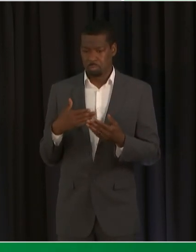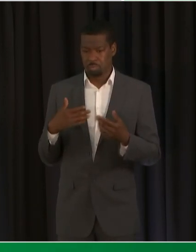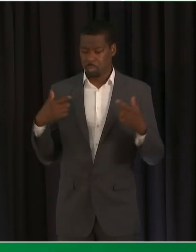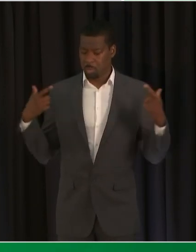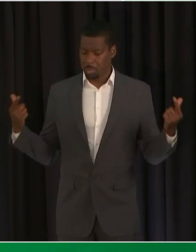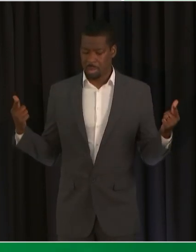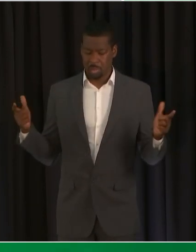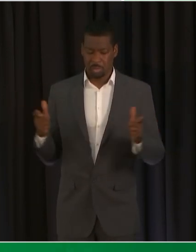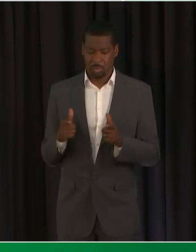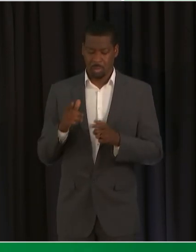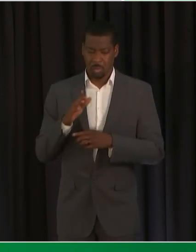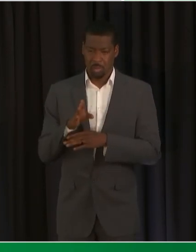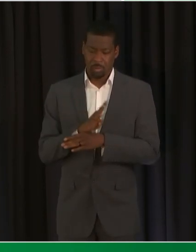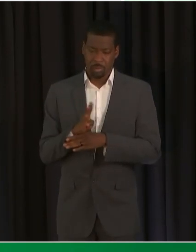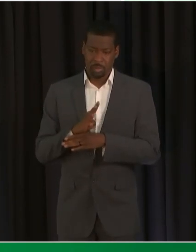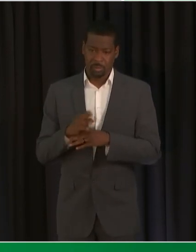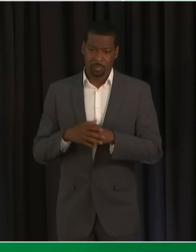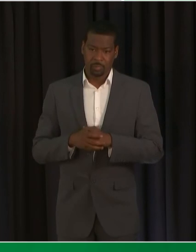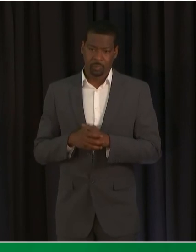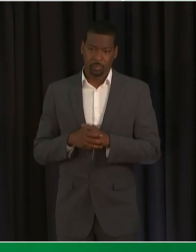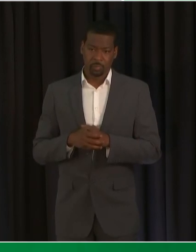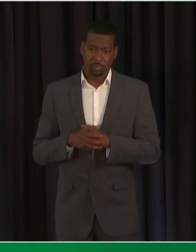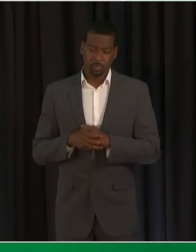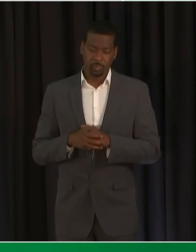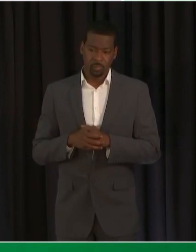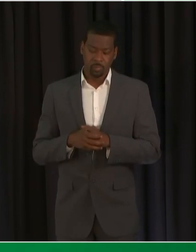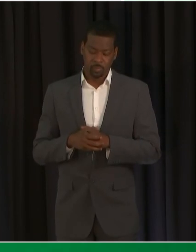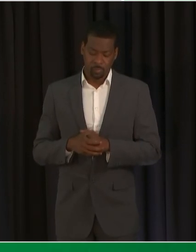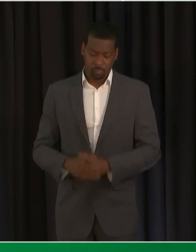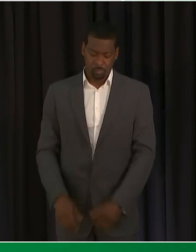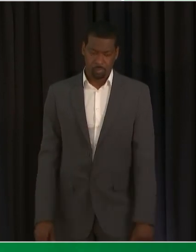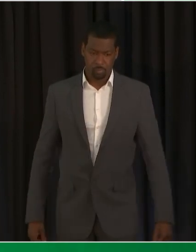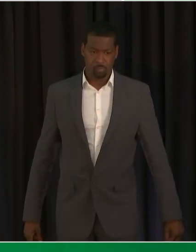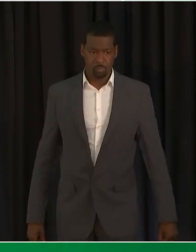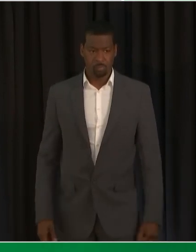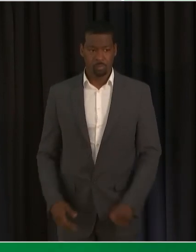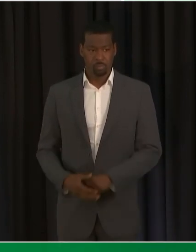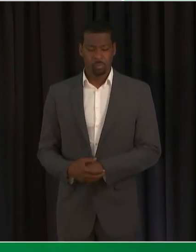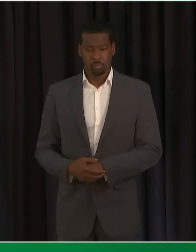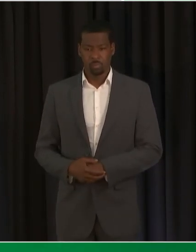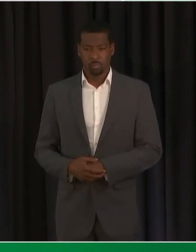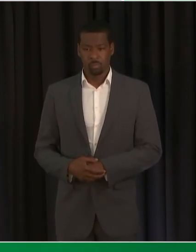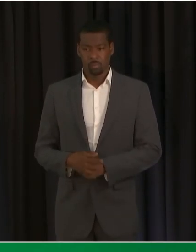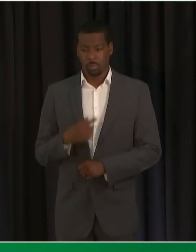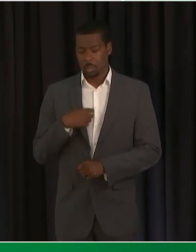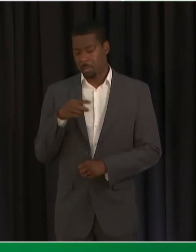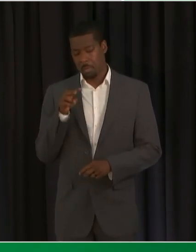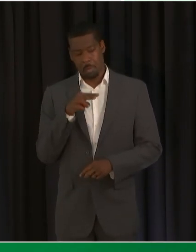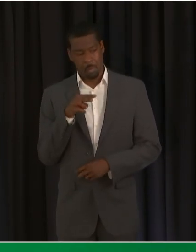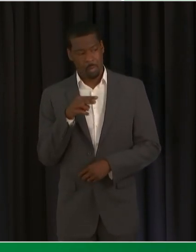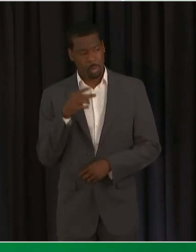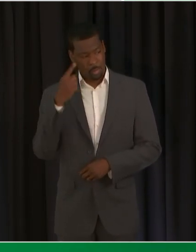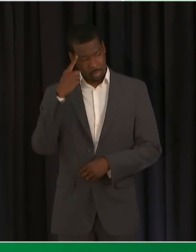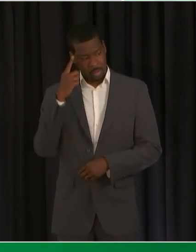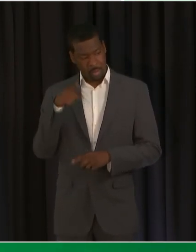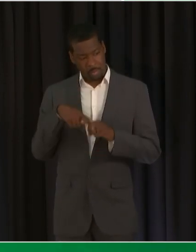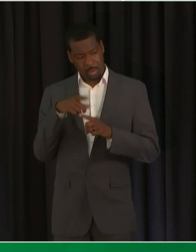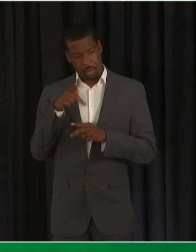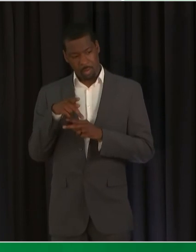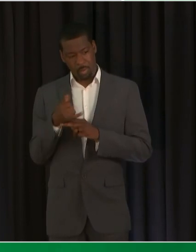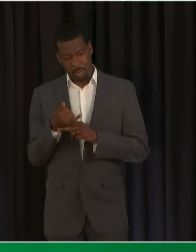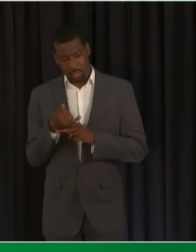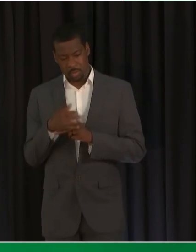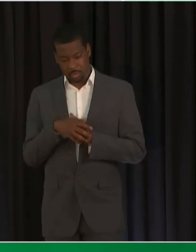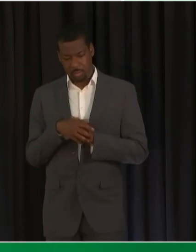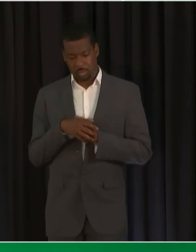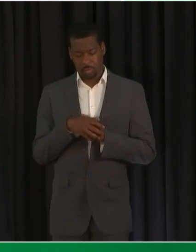how big or small your business is. It's just $10,000. Wow. That's it. Okay. We should, I'm looking at Christie for a little